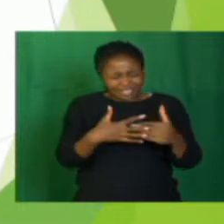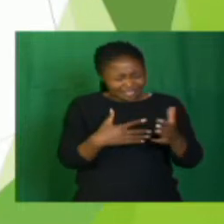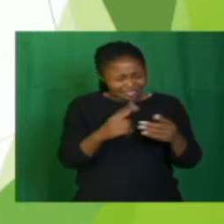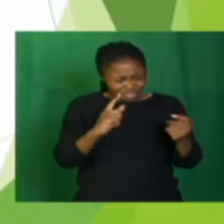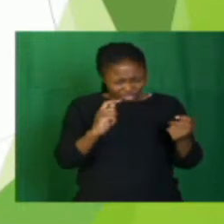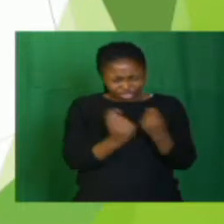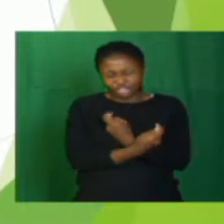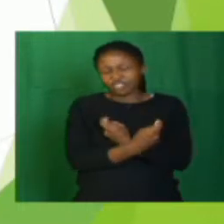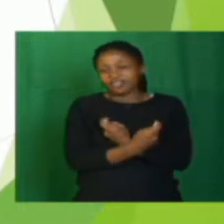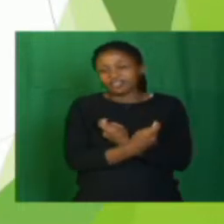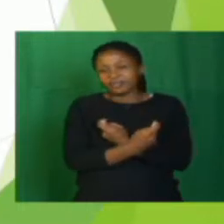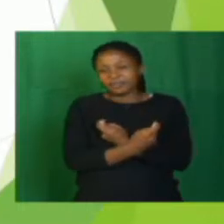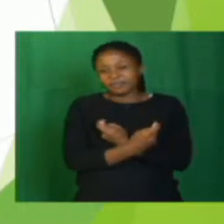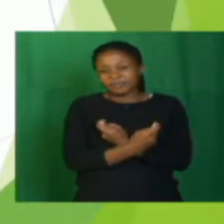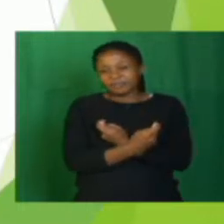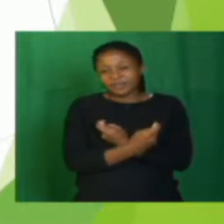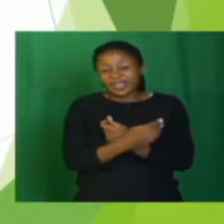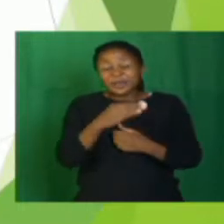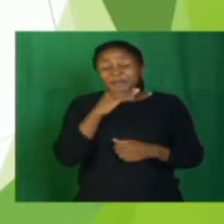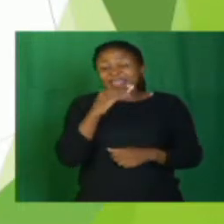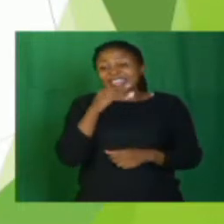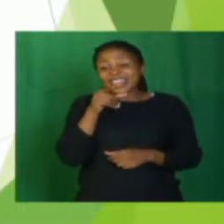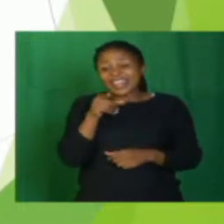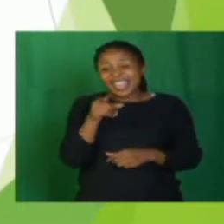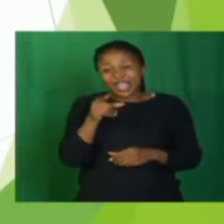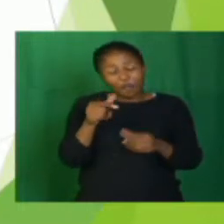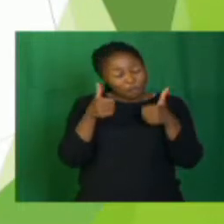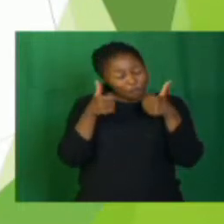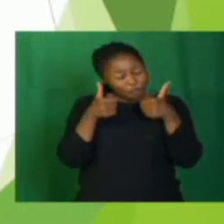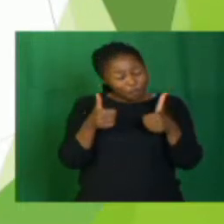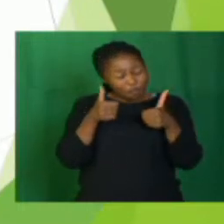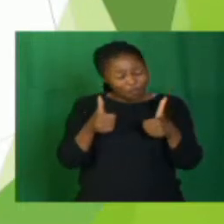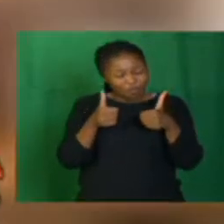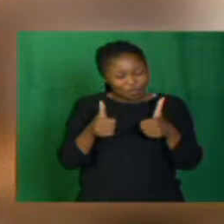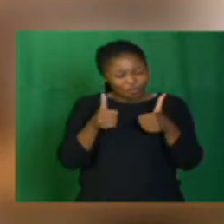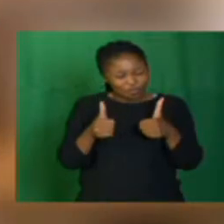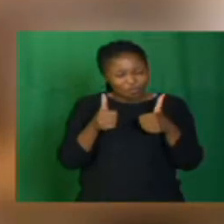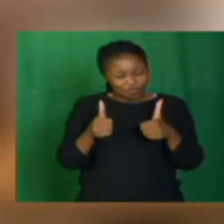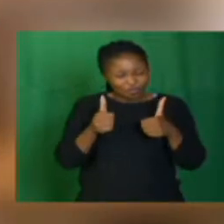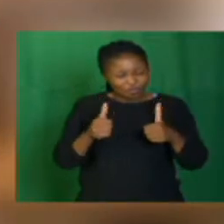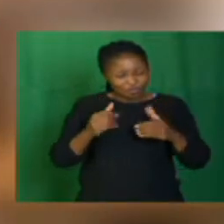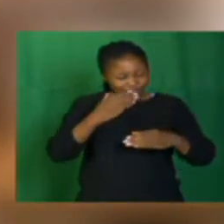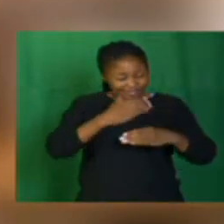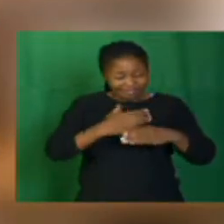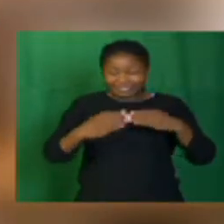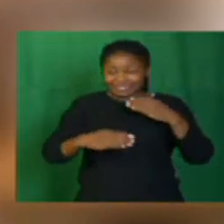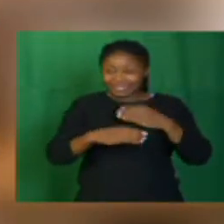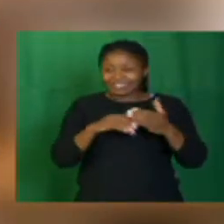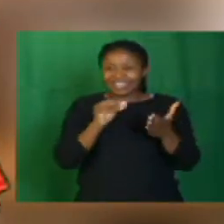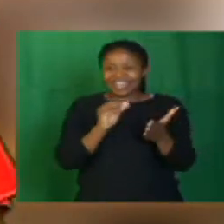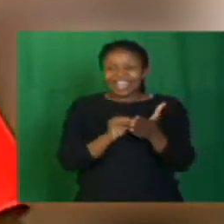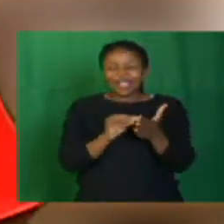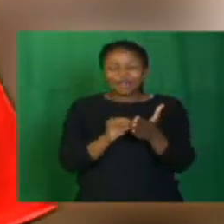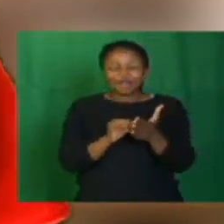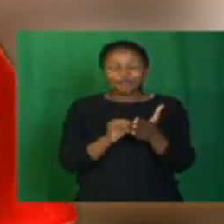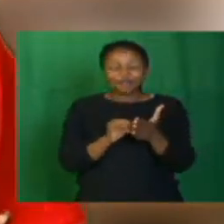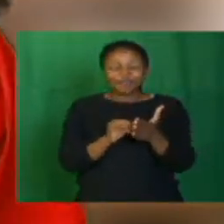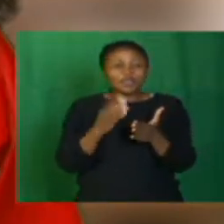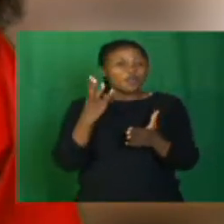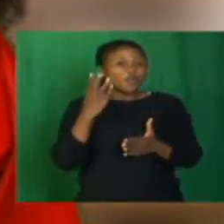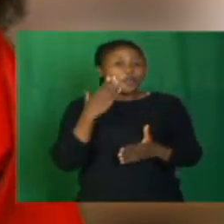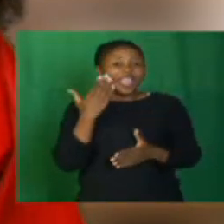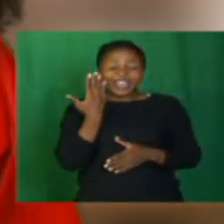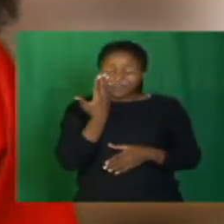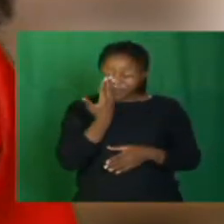That is a well-structured discussion. What do you do after the transition statement? You move on to